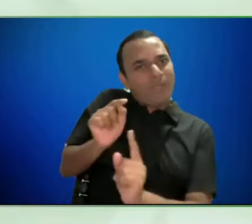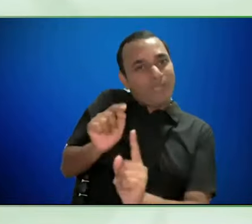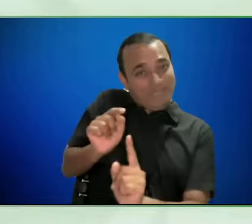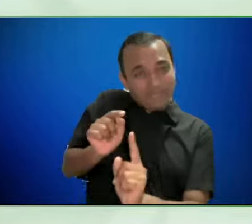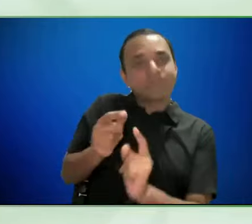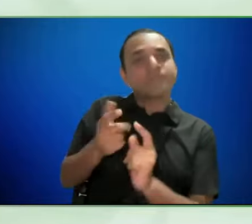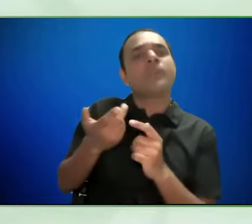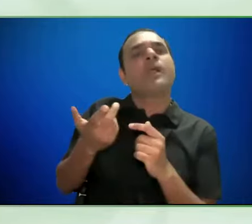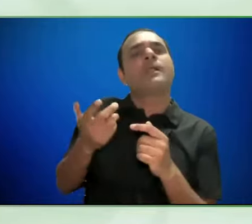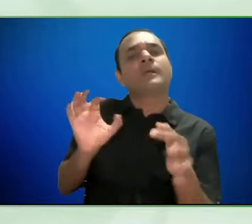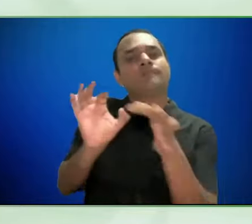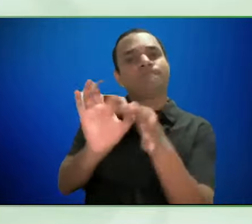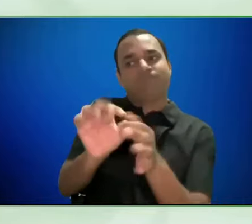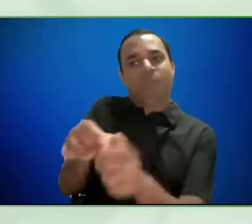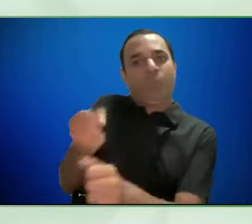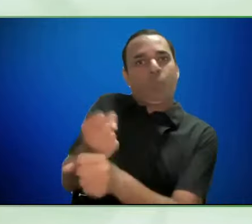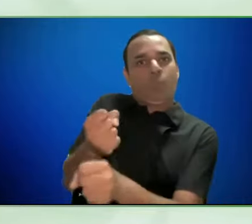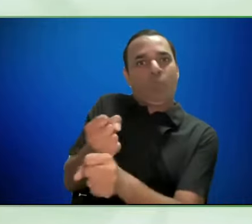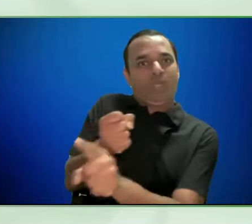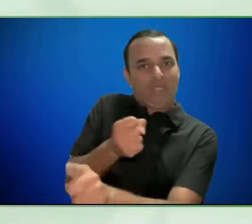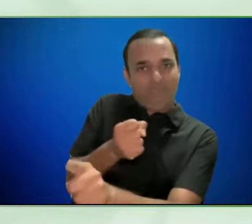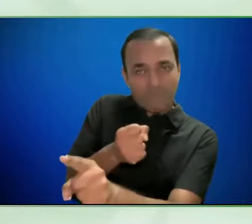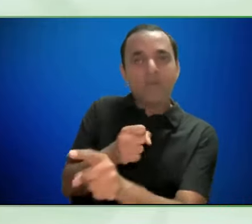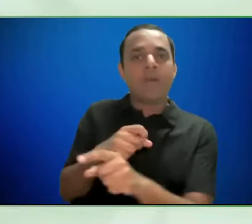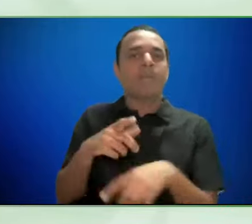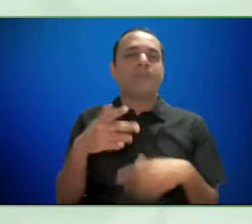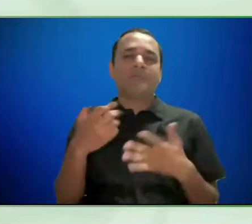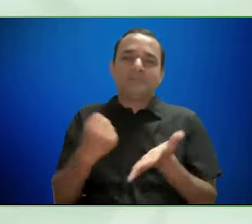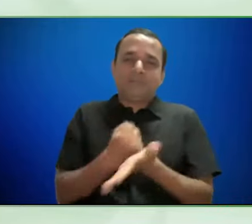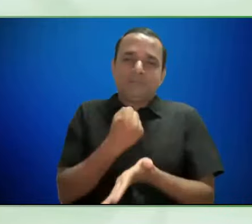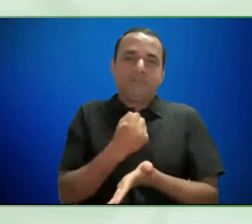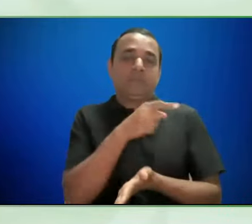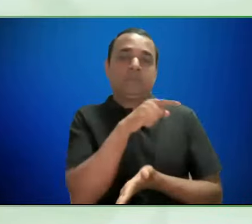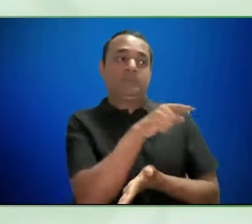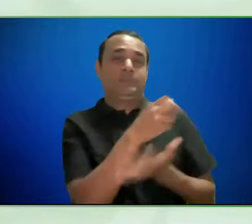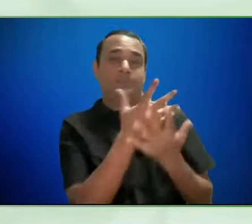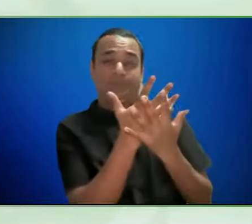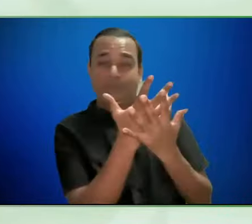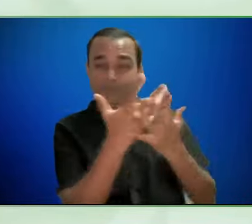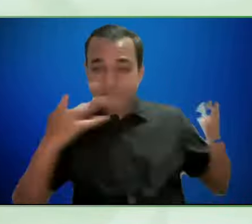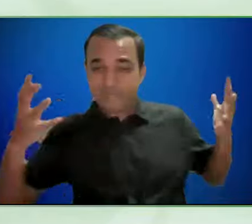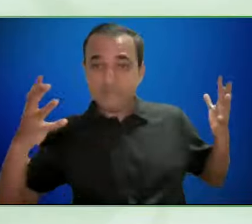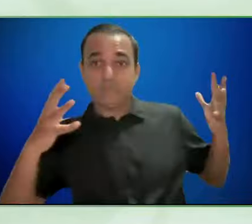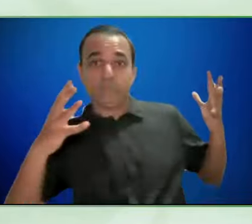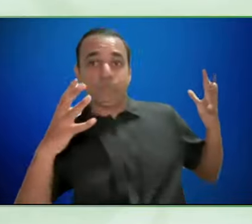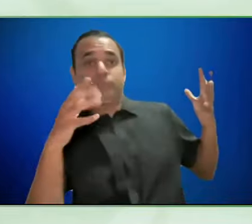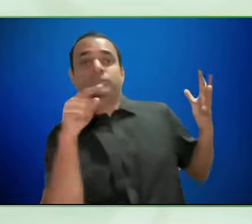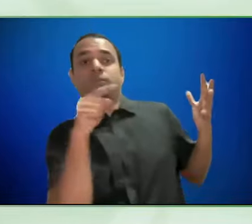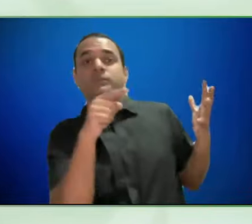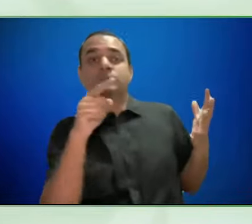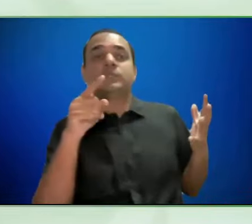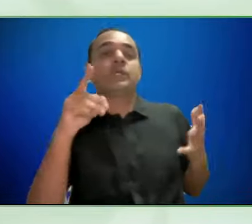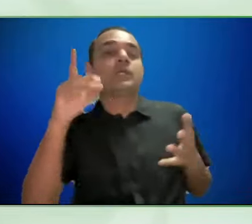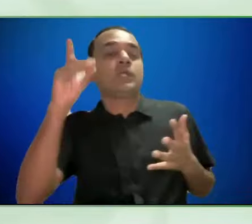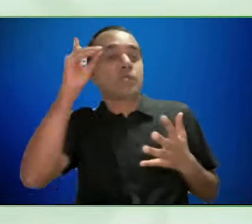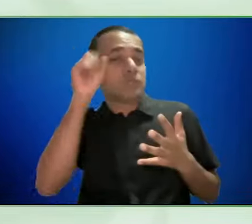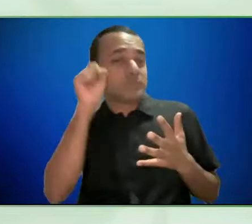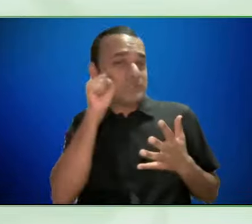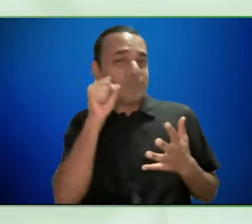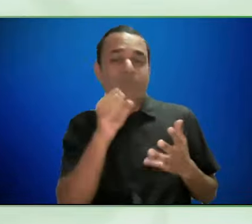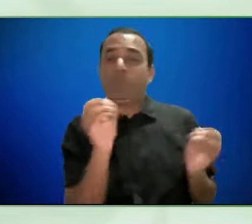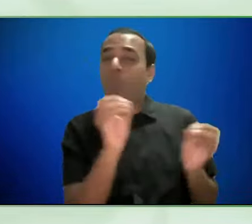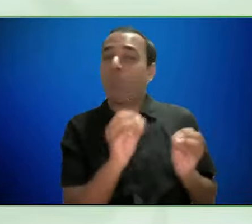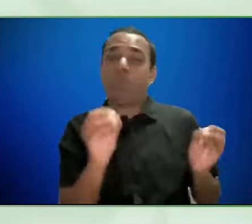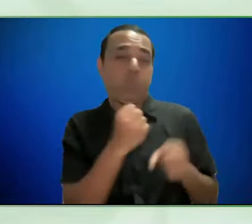finding people jobs, which is a good thing, we are saying, let's do what we've done, bring a group of